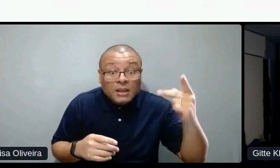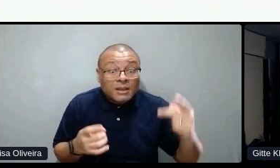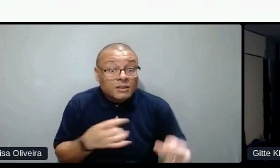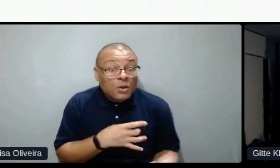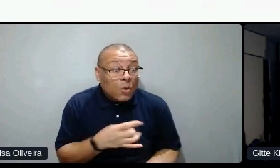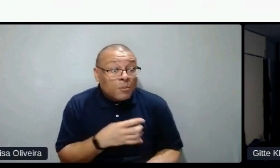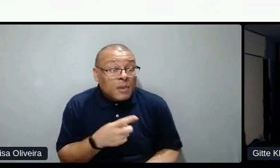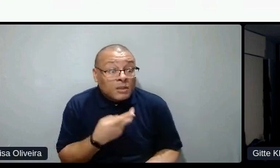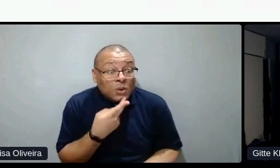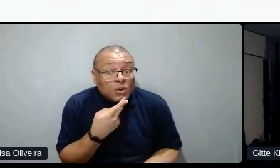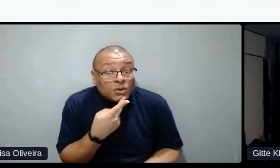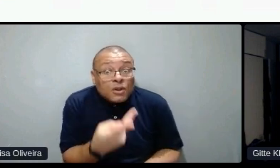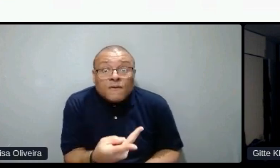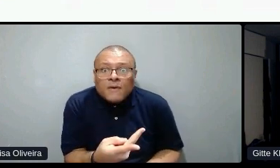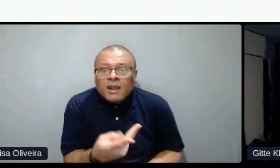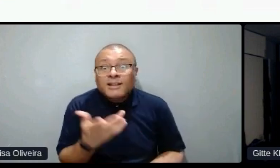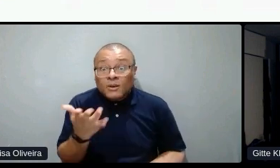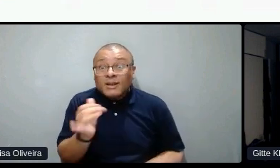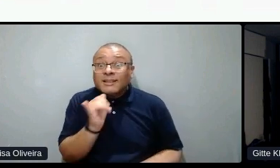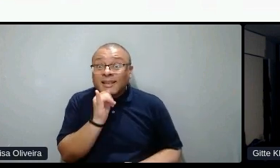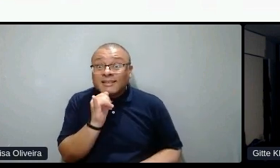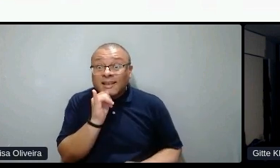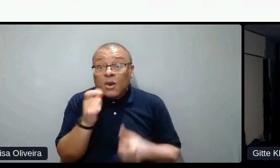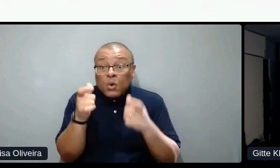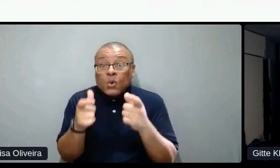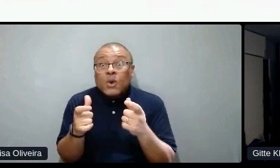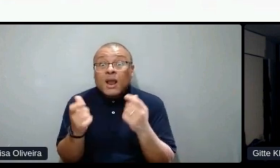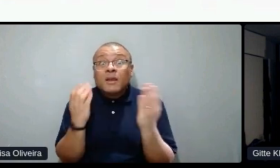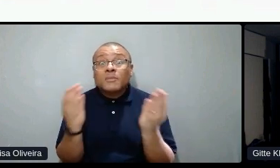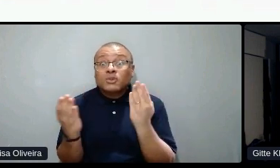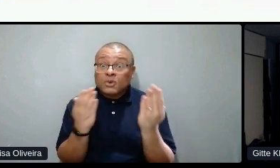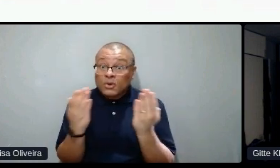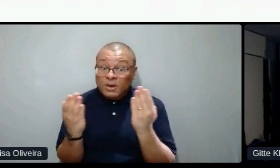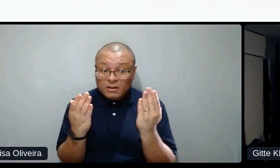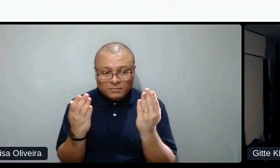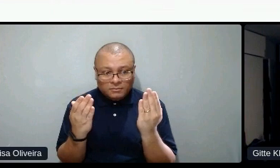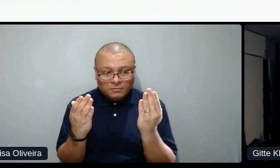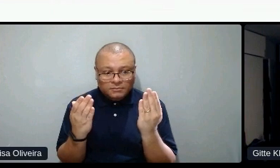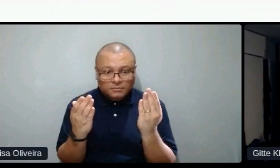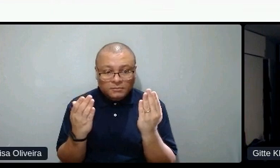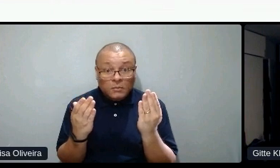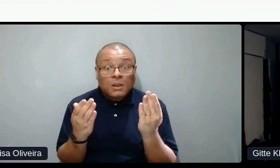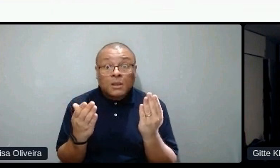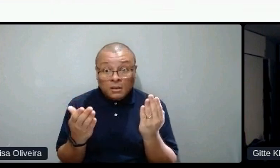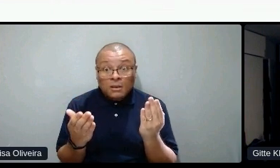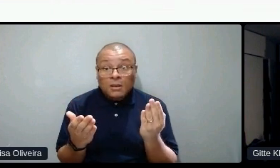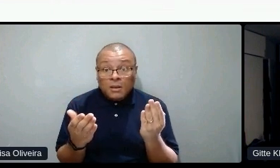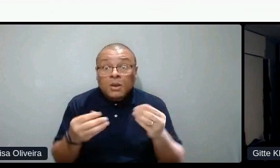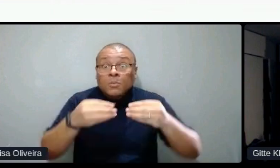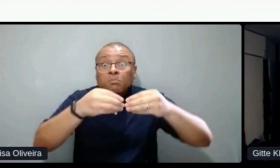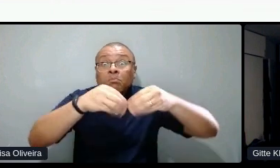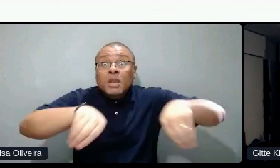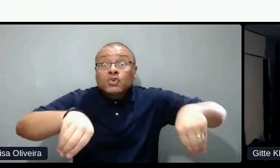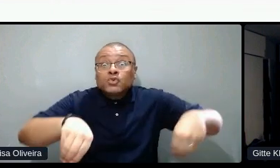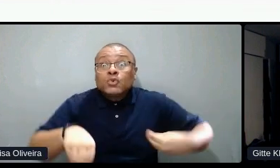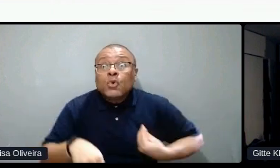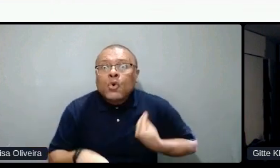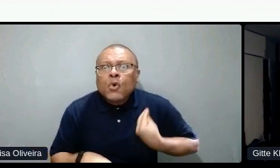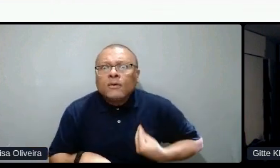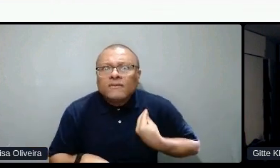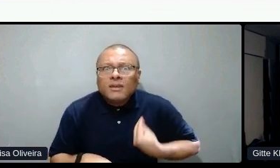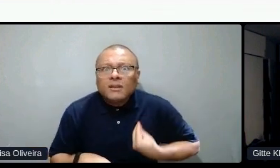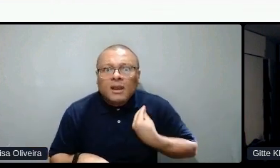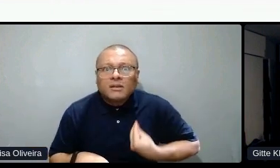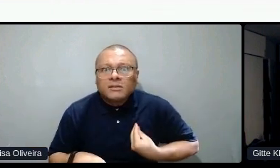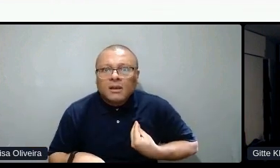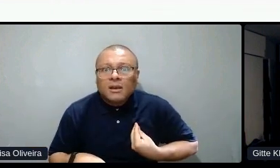So literally in this case, psychological safety or lack of it cost lives, a lot of lives, not just the